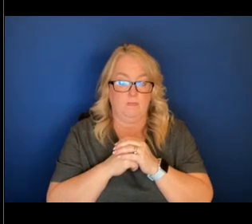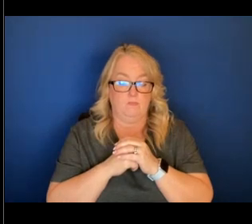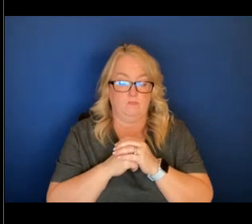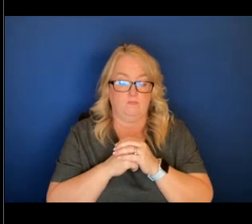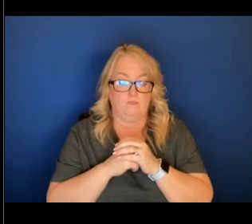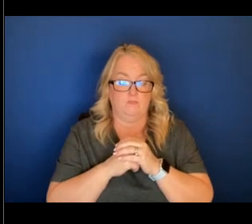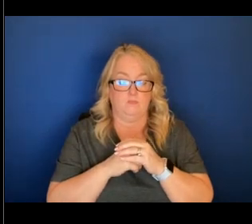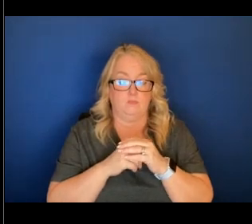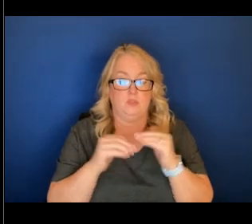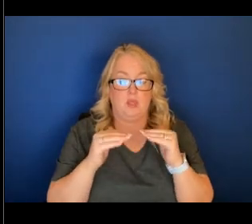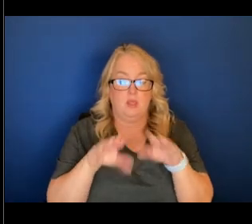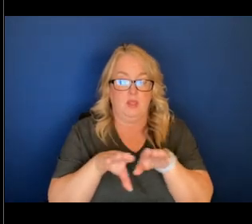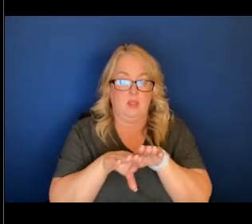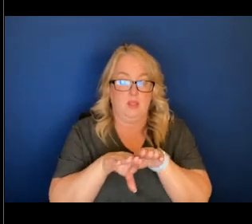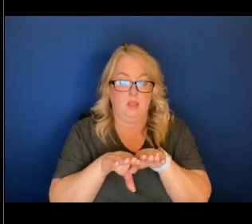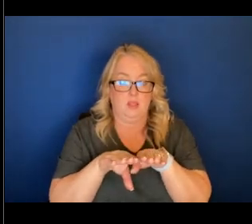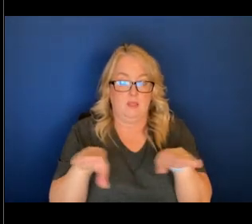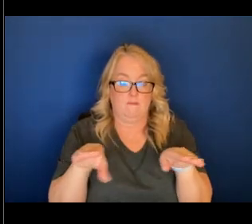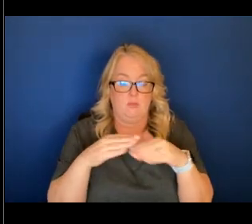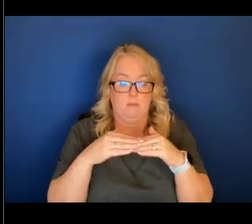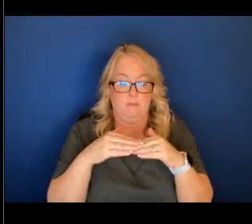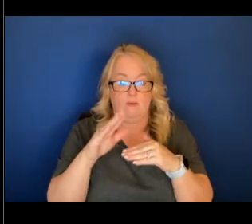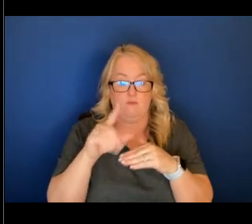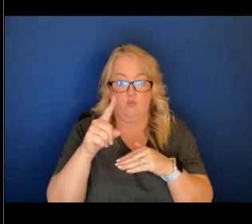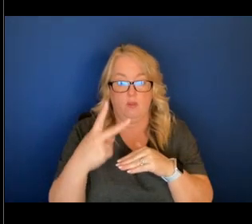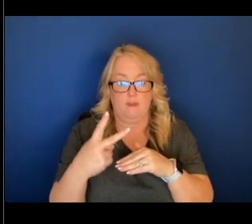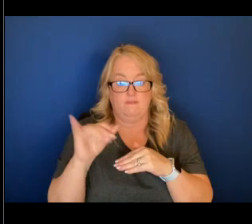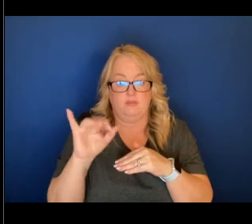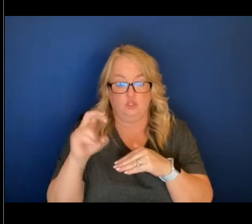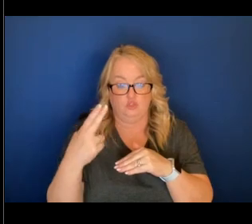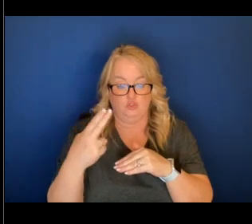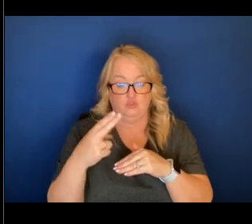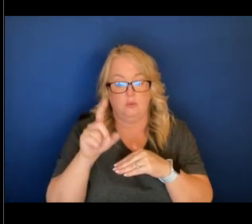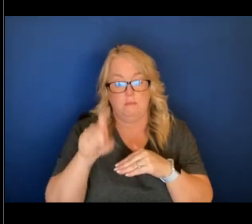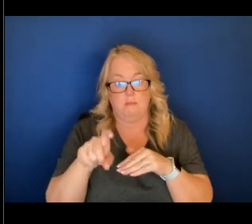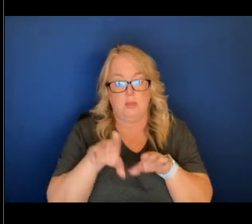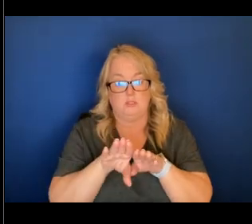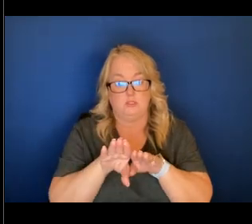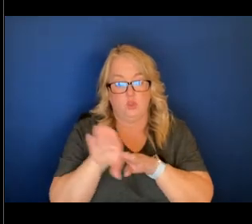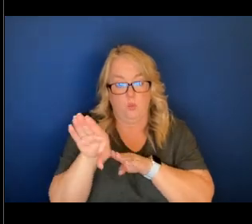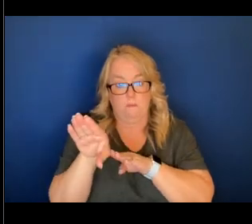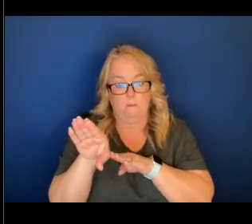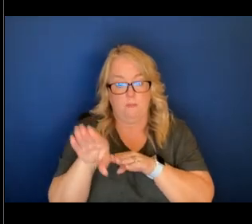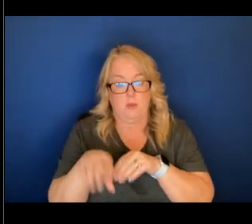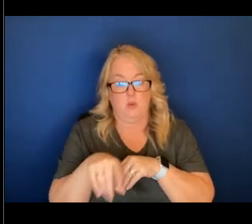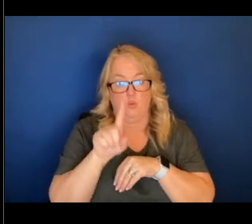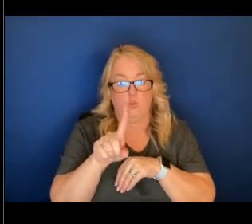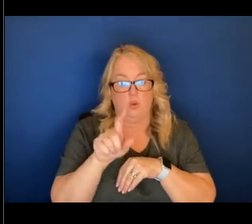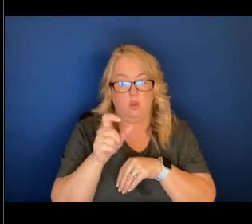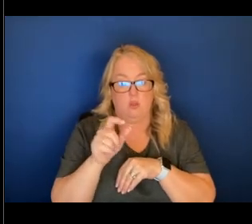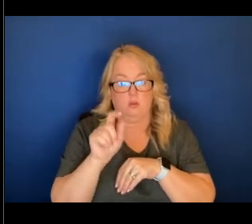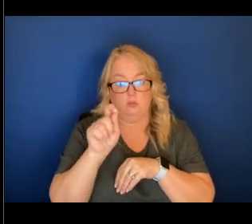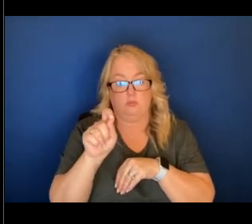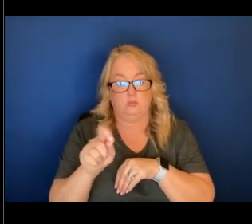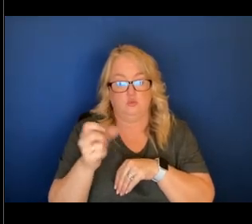Level changes greater than a 1/2 inch must be sloped at 1 to 12 or